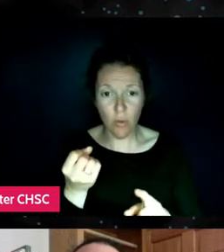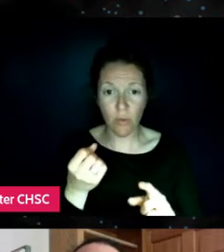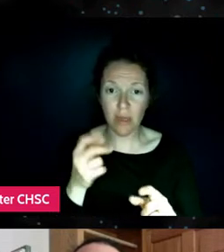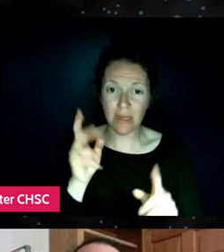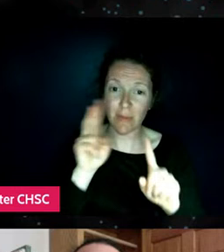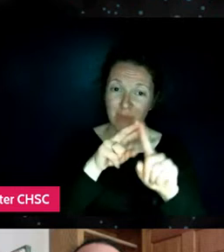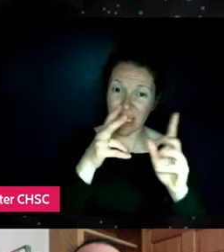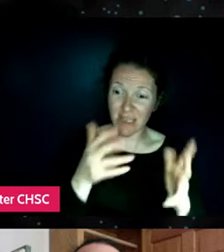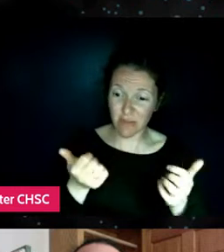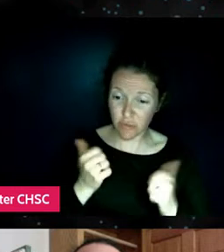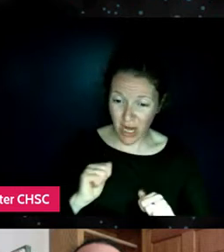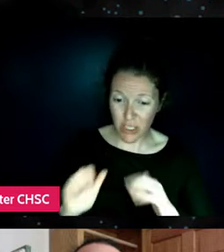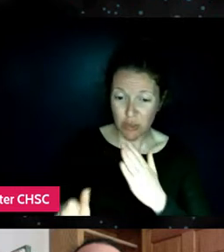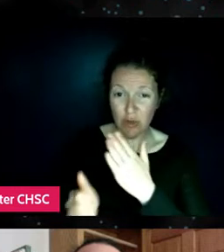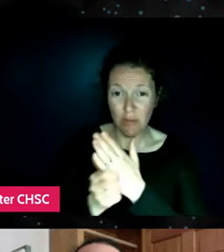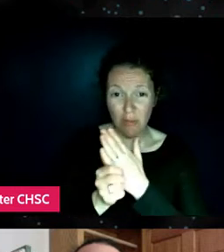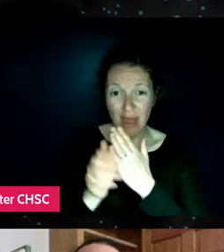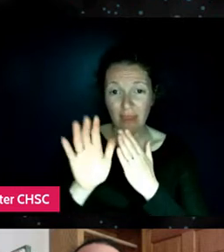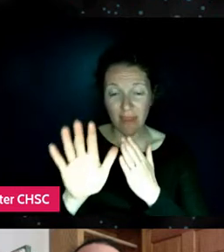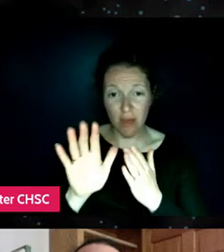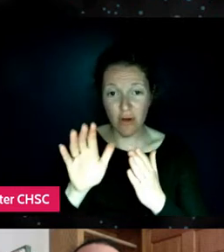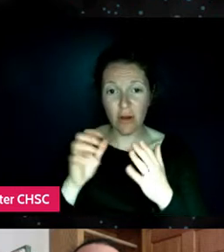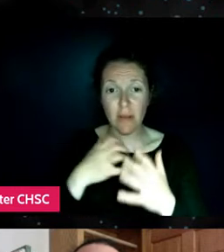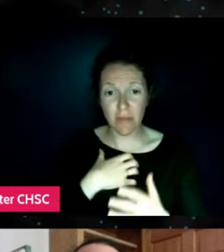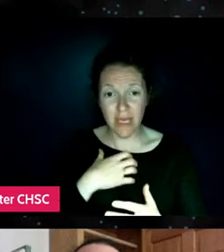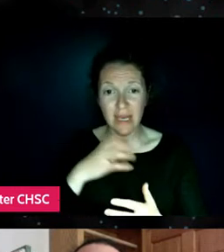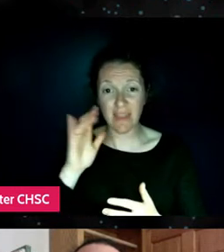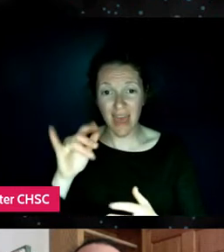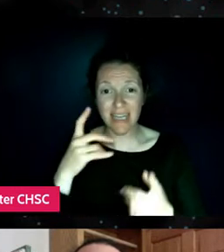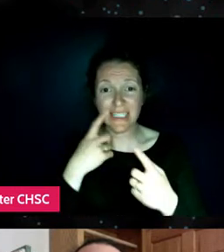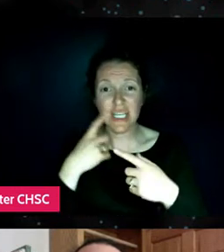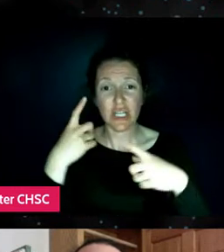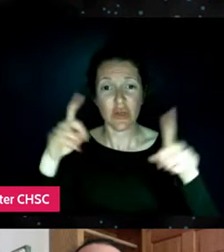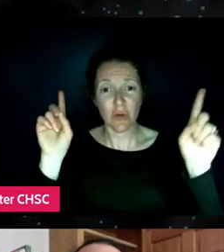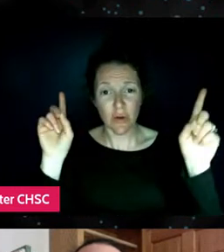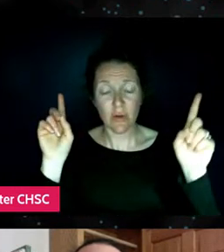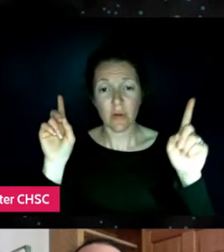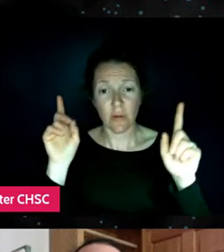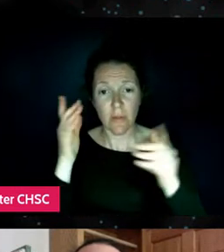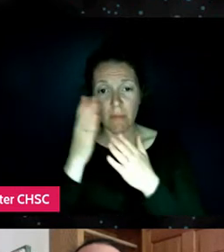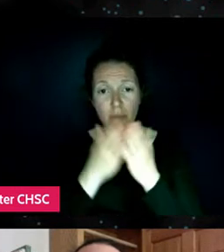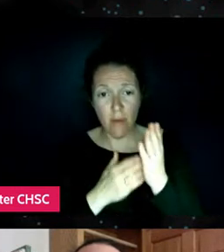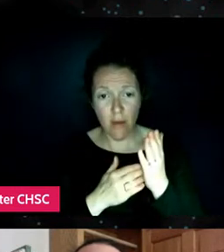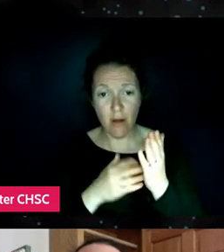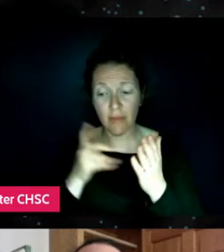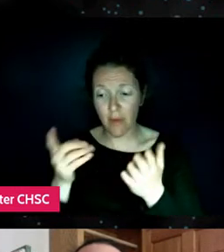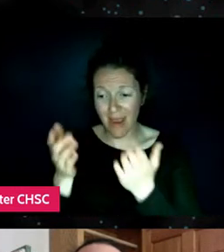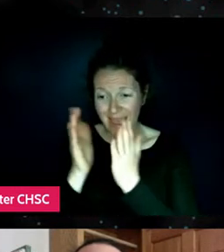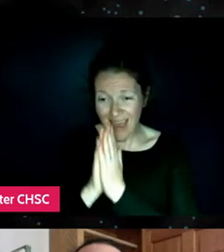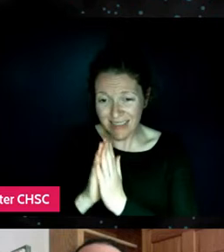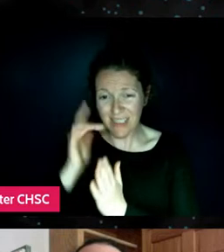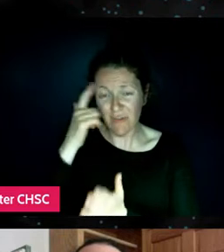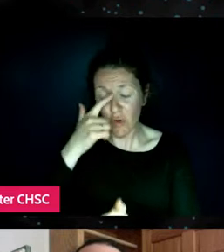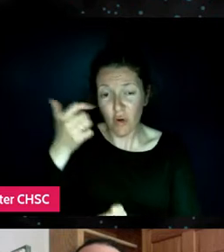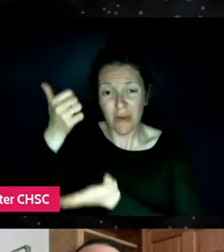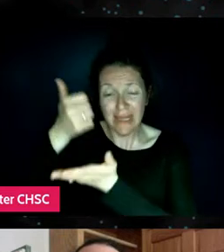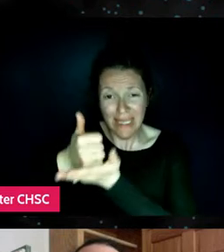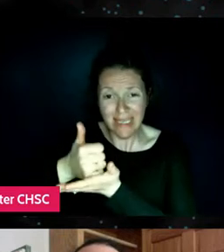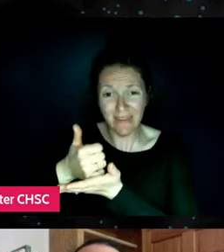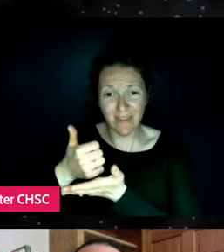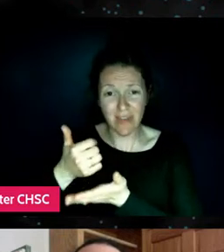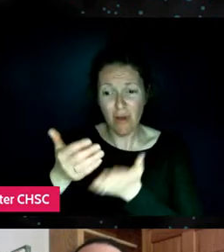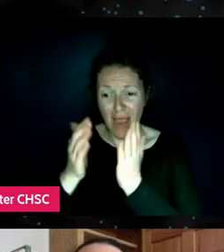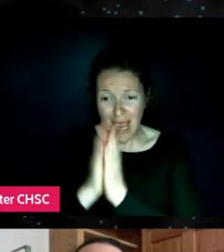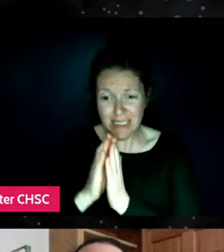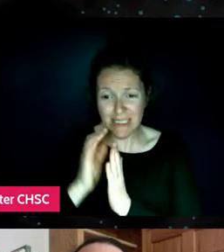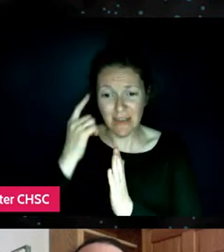amending their complaint is the declaratory part of the relief that they're asking. They're asking for the courts to simply state what